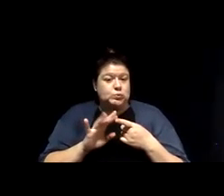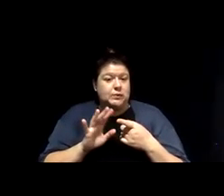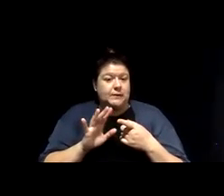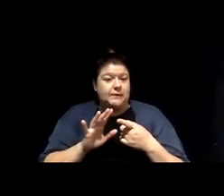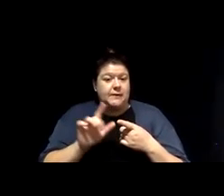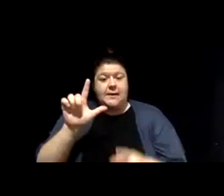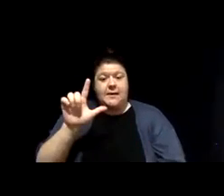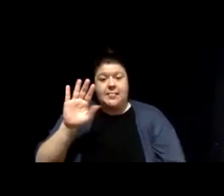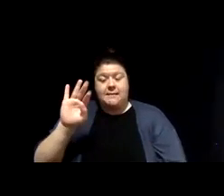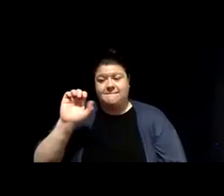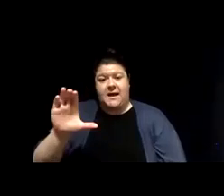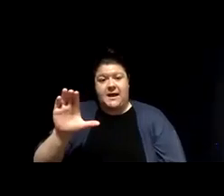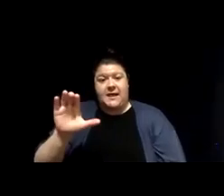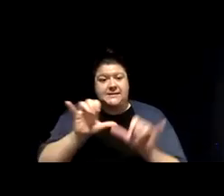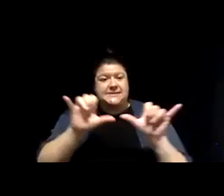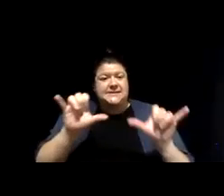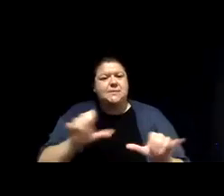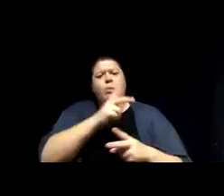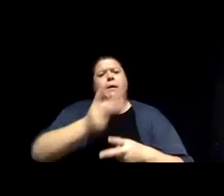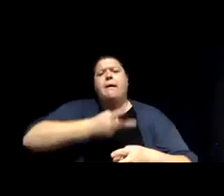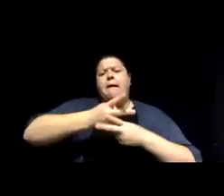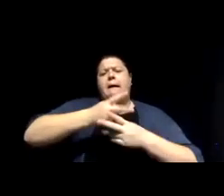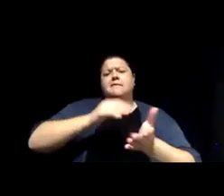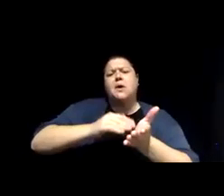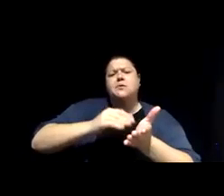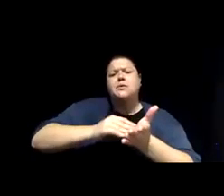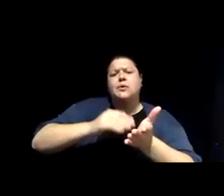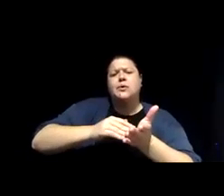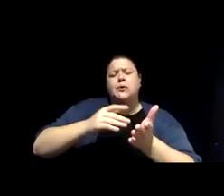lymphatic system, what type of doctor would you go see?